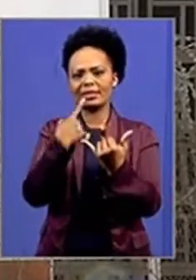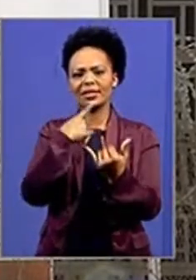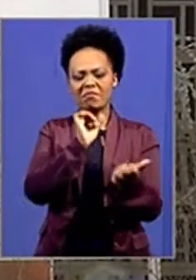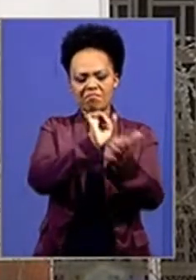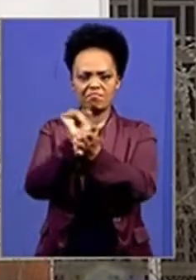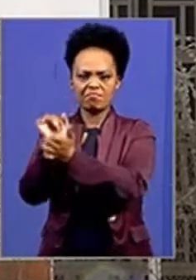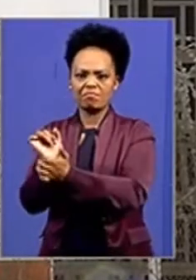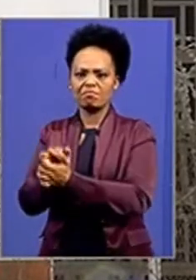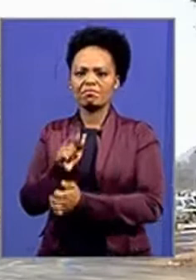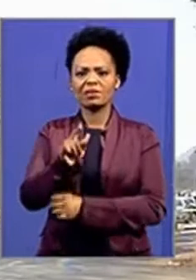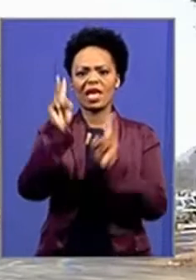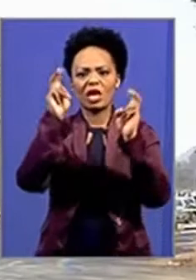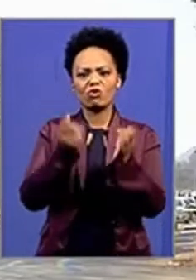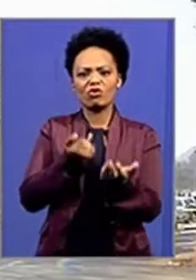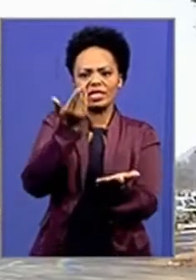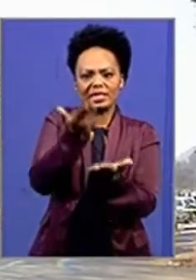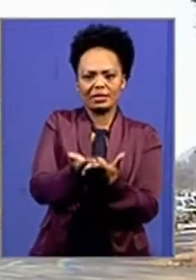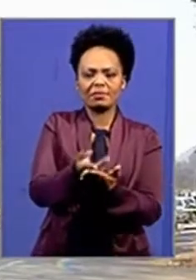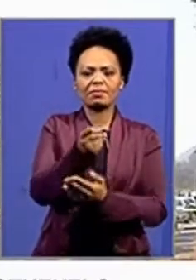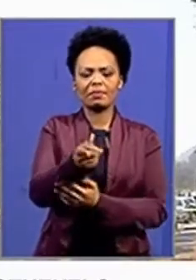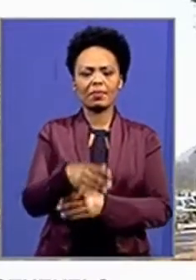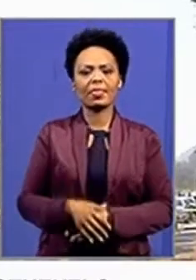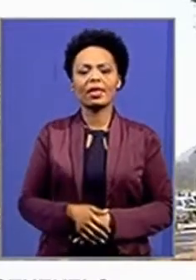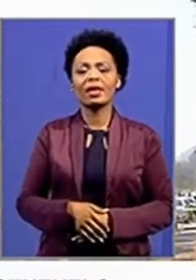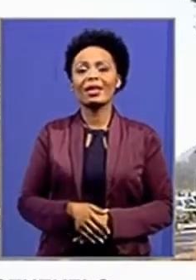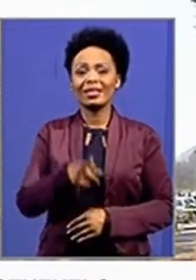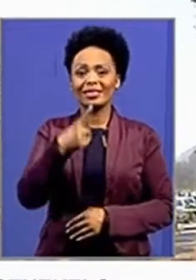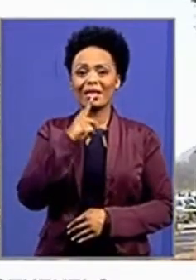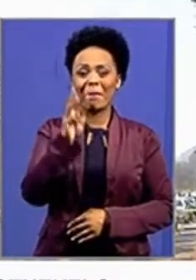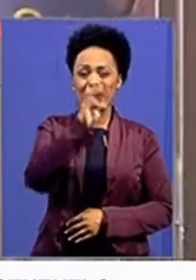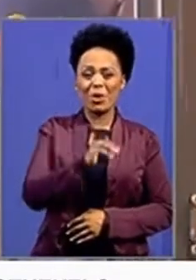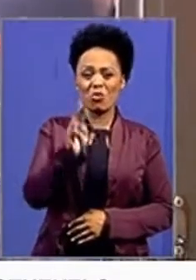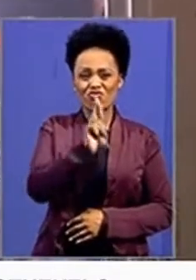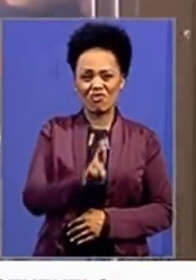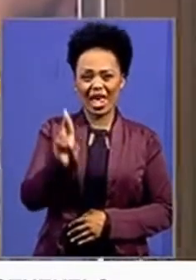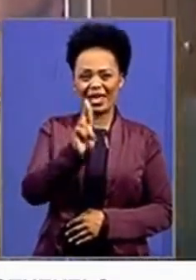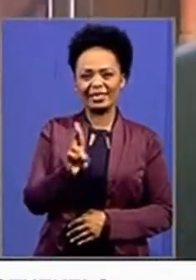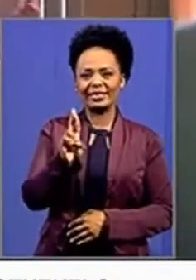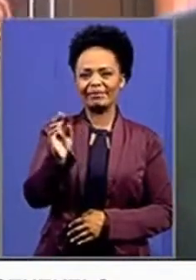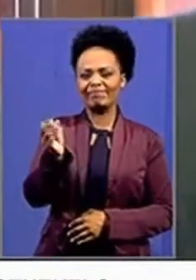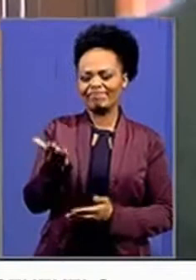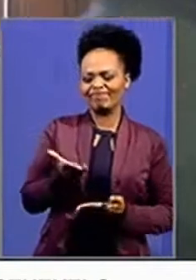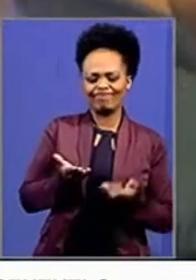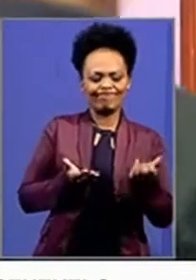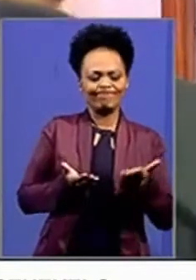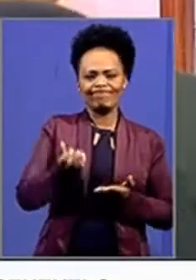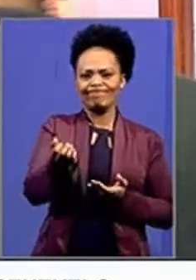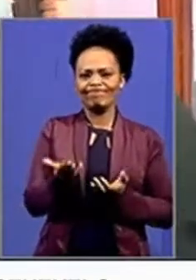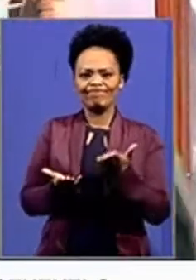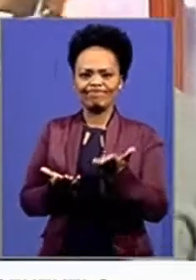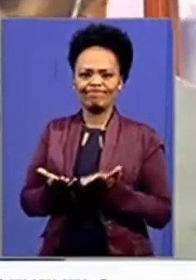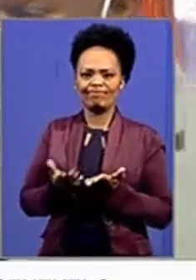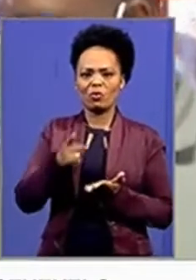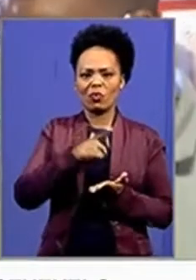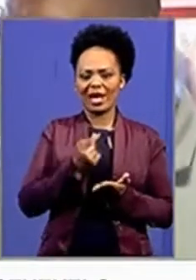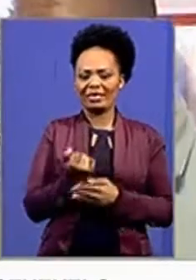go ka bua dithendara go dumelwa gore dimilione tša diranta di ile tša amogelwa bjalo ka šunya gore ba hwetše